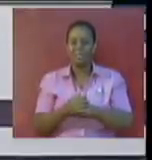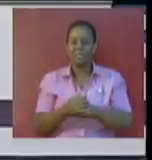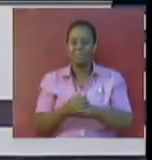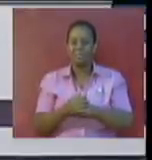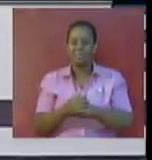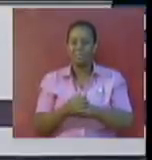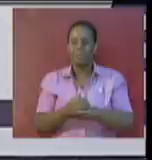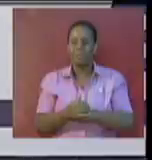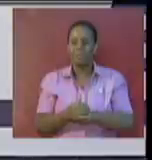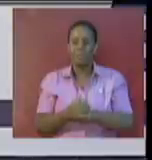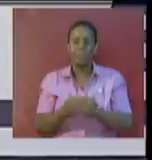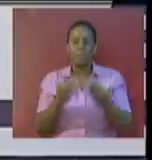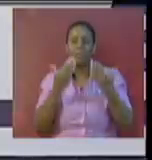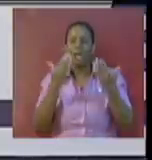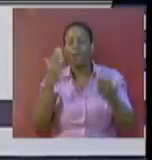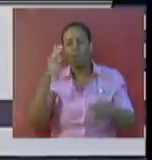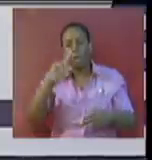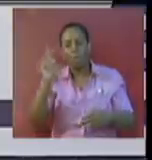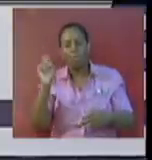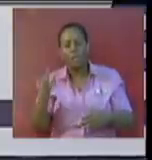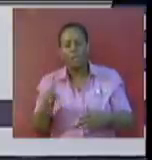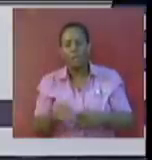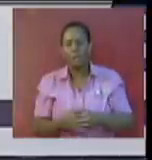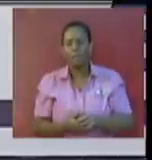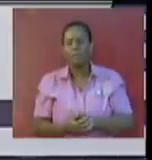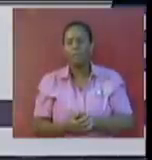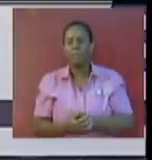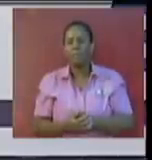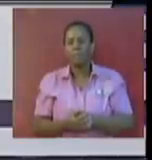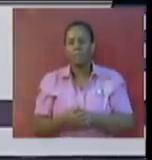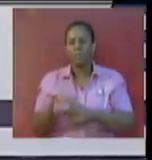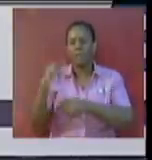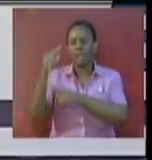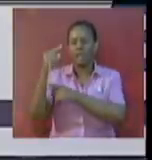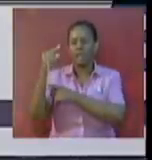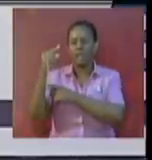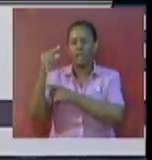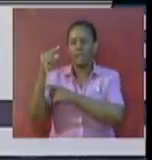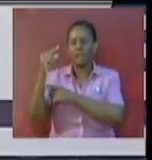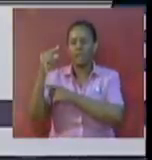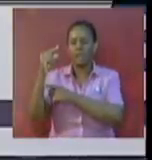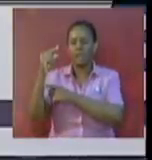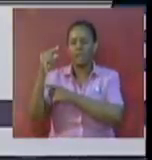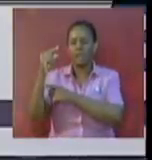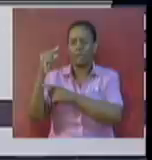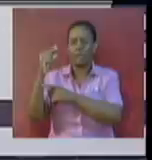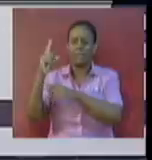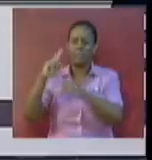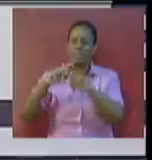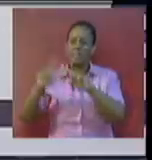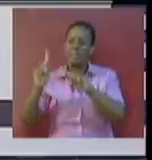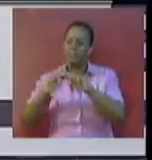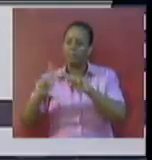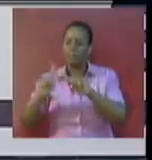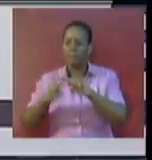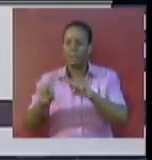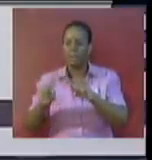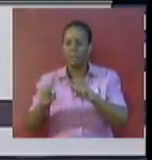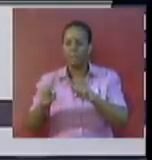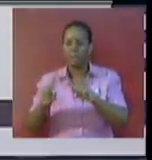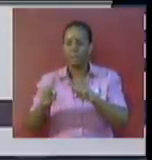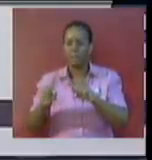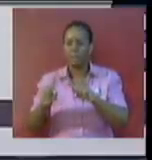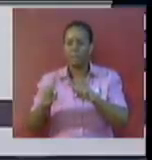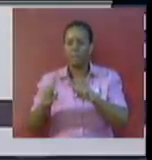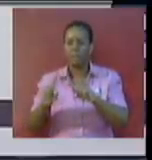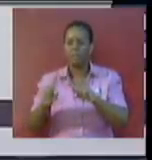Thank you very much for the question. The GIS has been used and is being used in many different ways within the ministry right now. With respect to the clinical